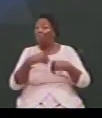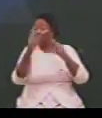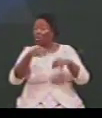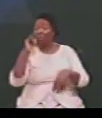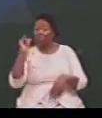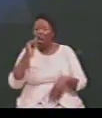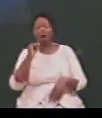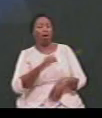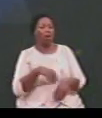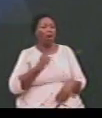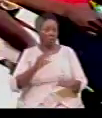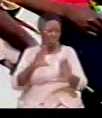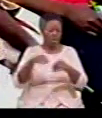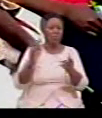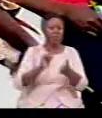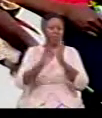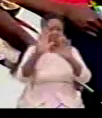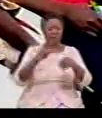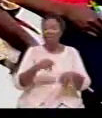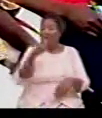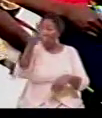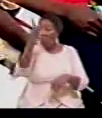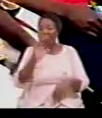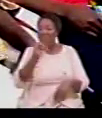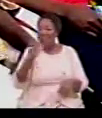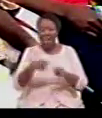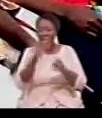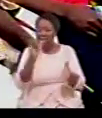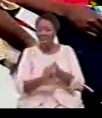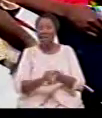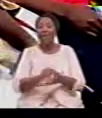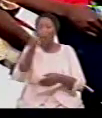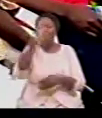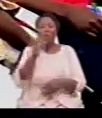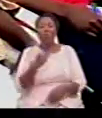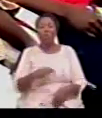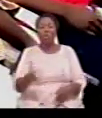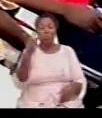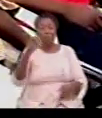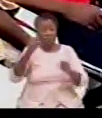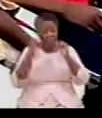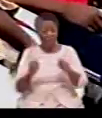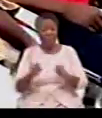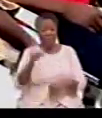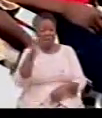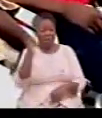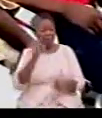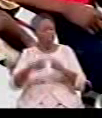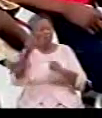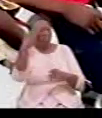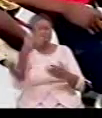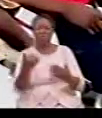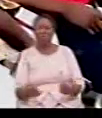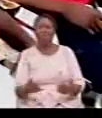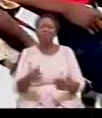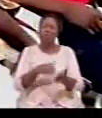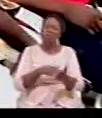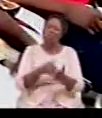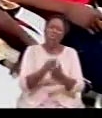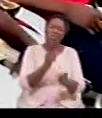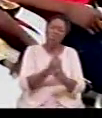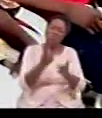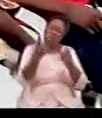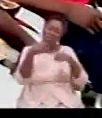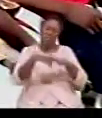come yesterday, God was powerful yesterday. But you know now, weakness has